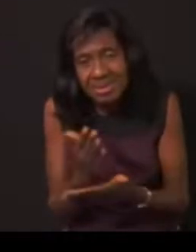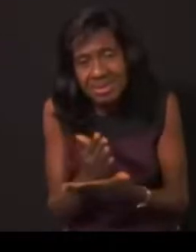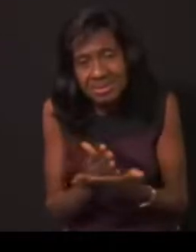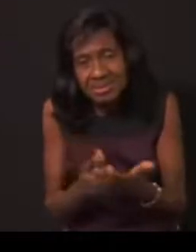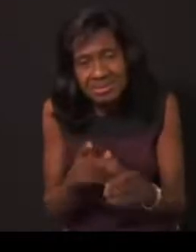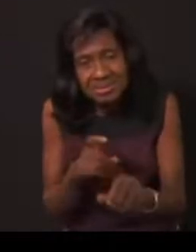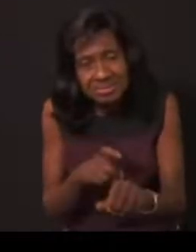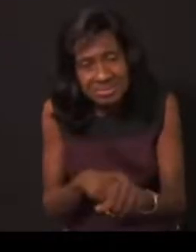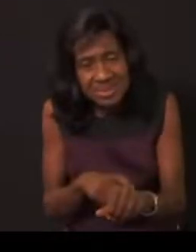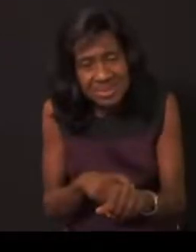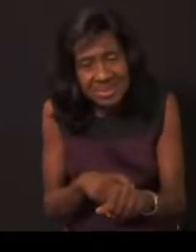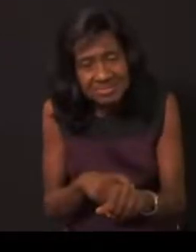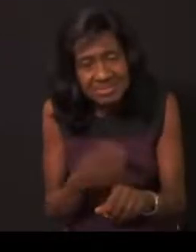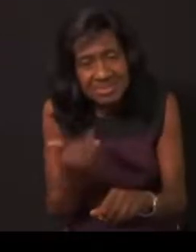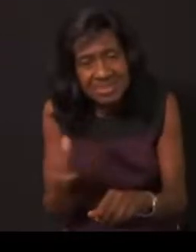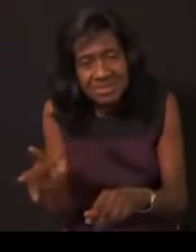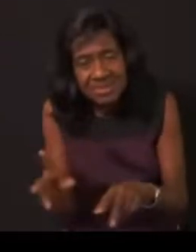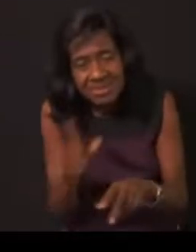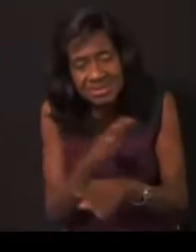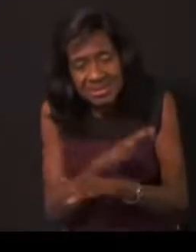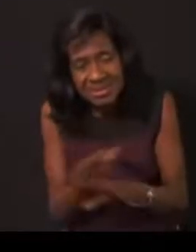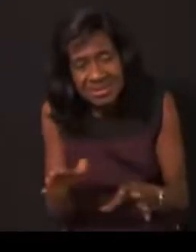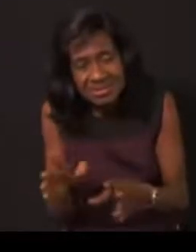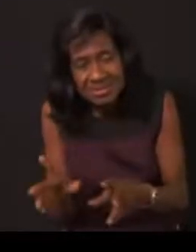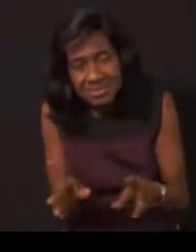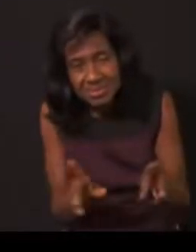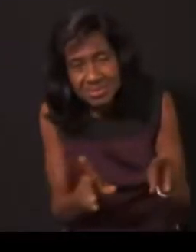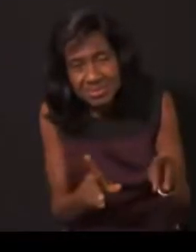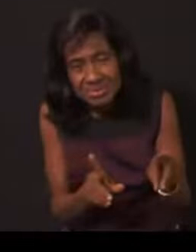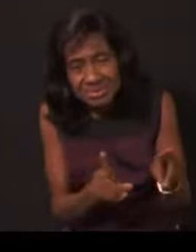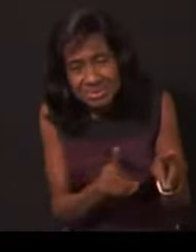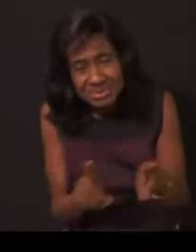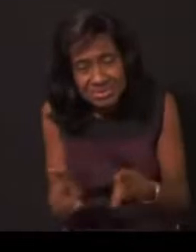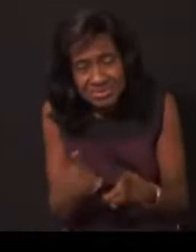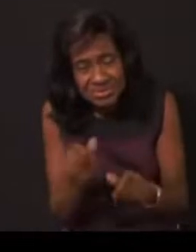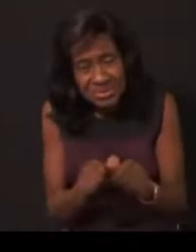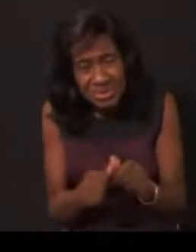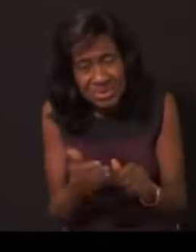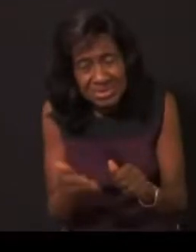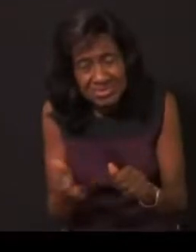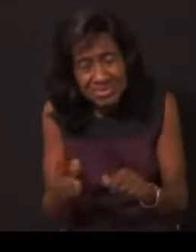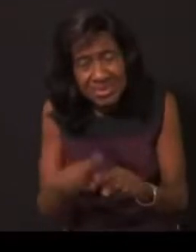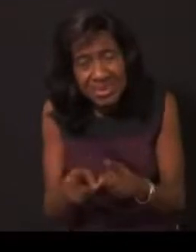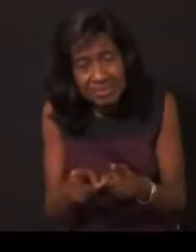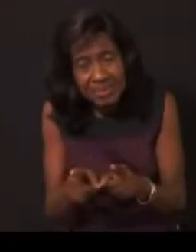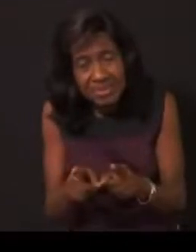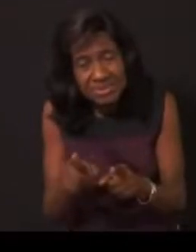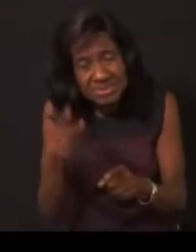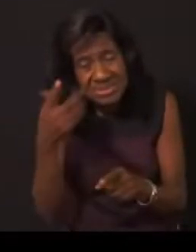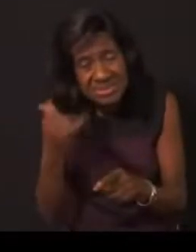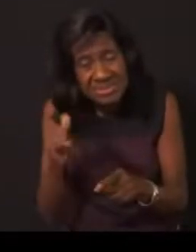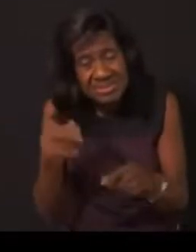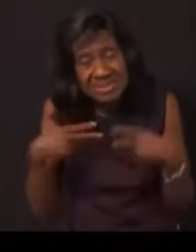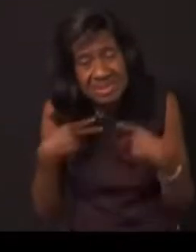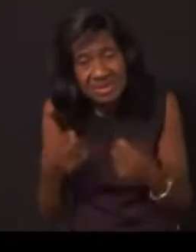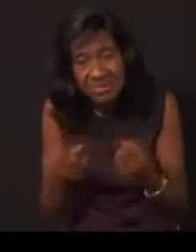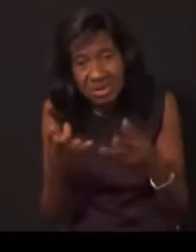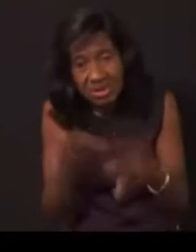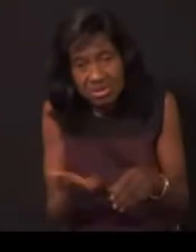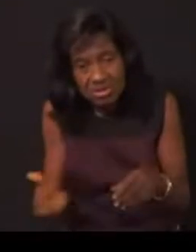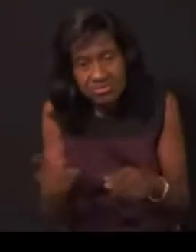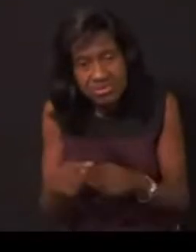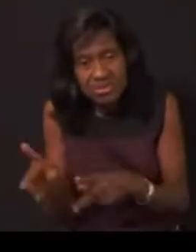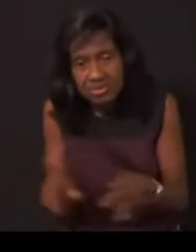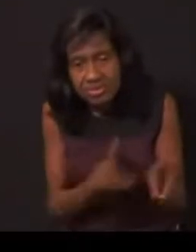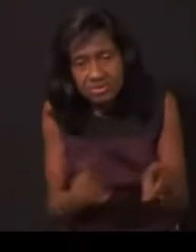ball was dropped. So on behalf of the government and to those people, I apologize for those